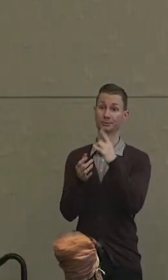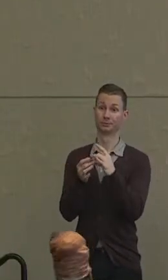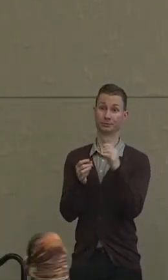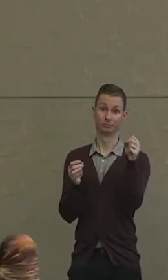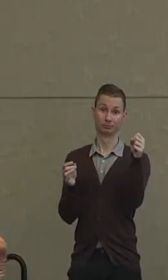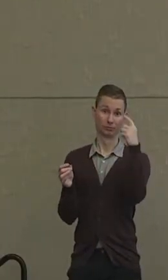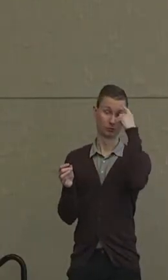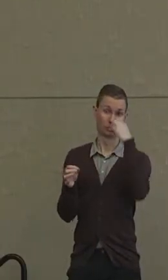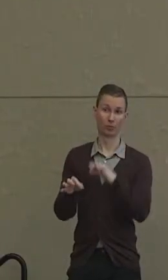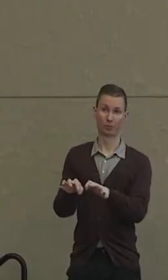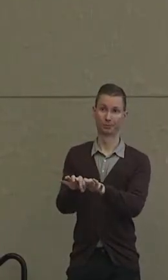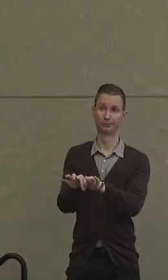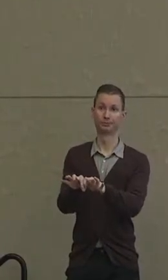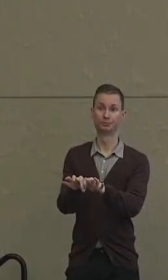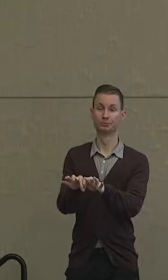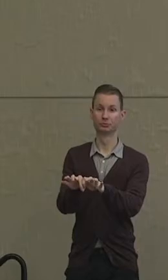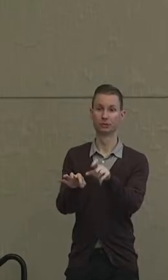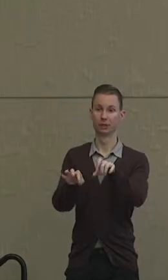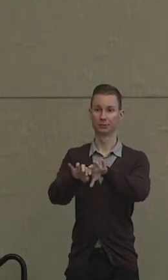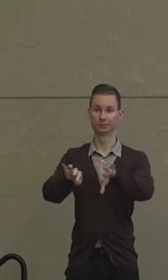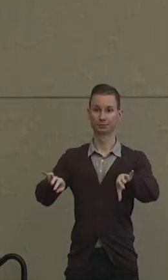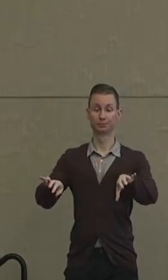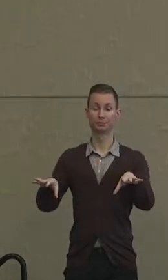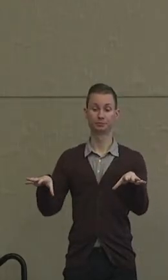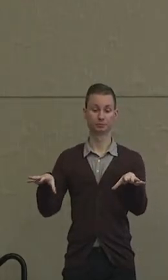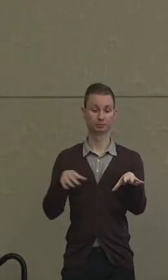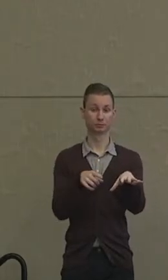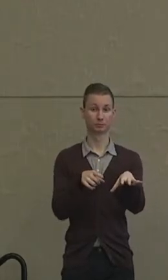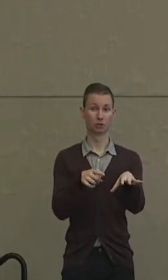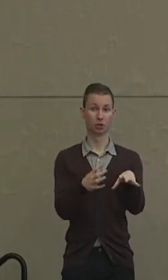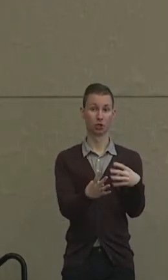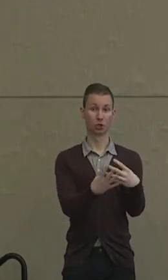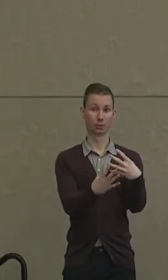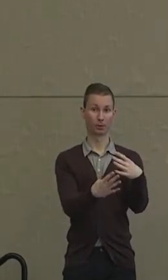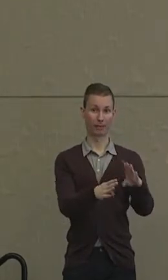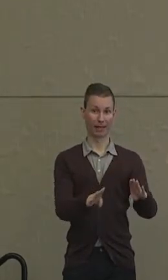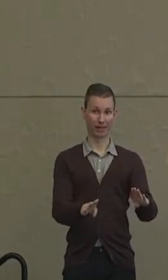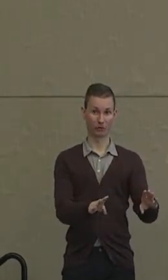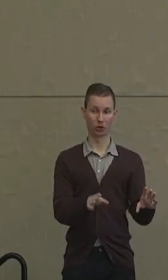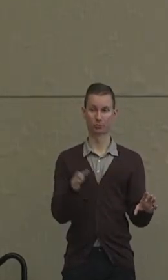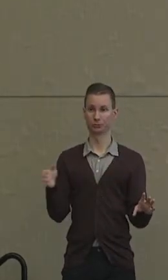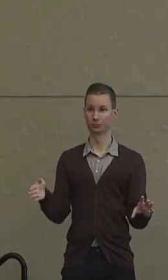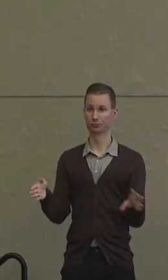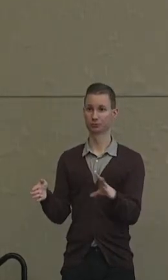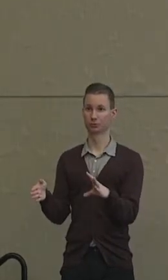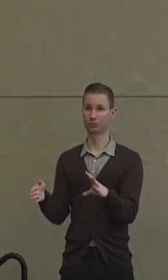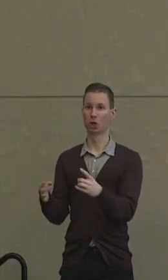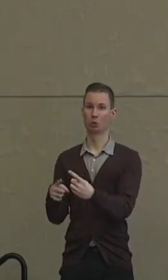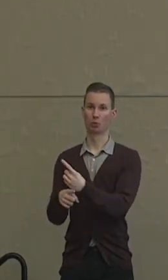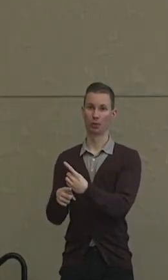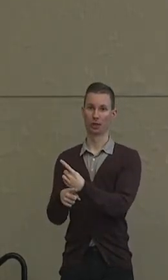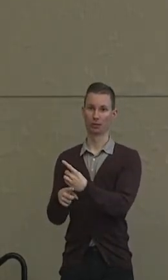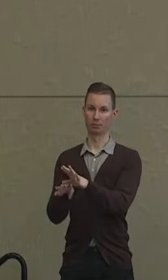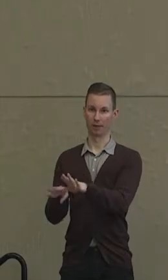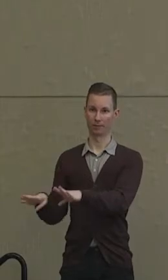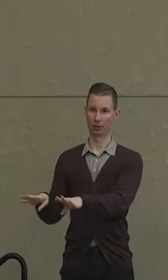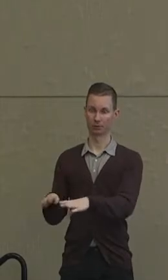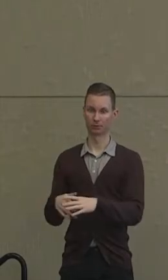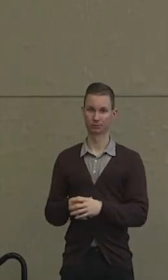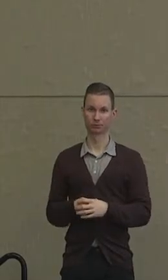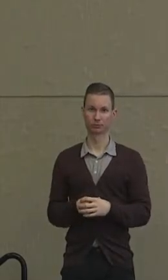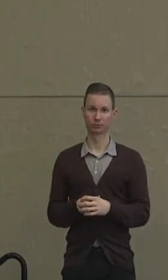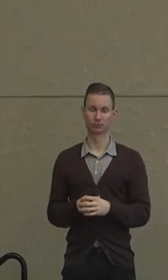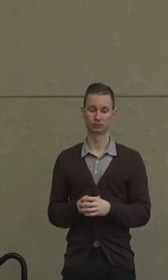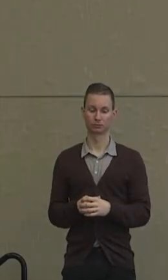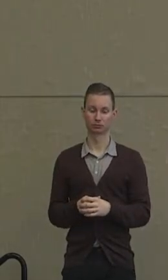think it's really important in this is to distinguish between criminal behavior and inappropriate behavior, you